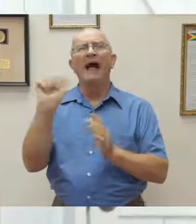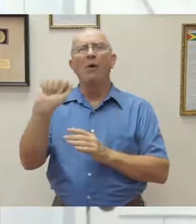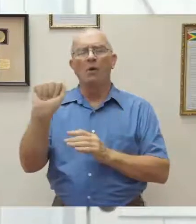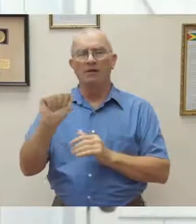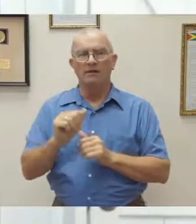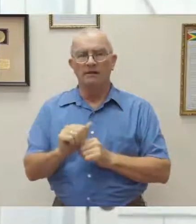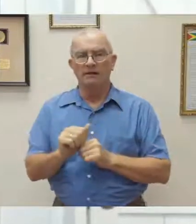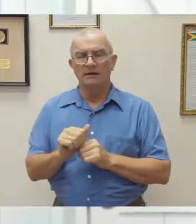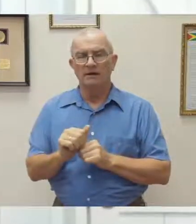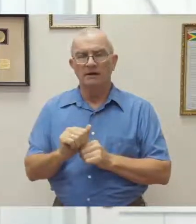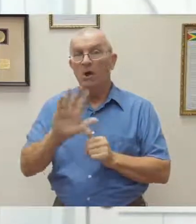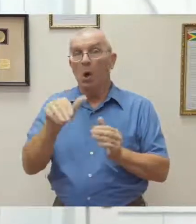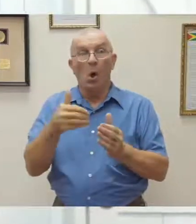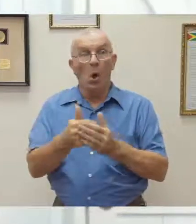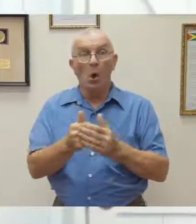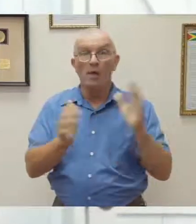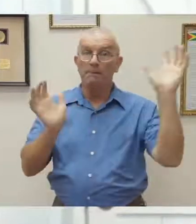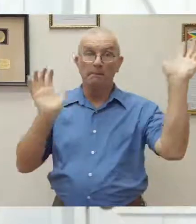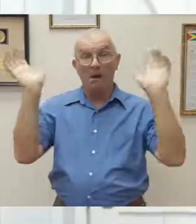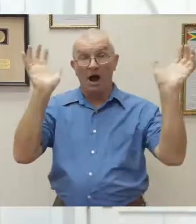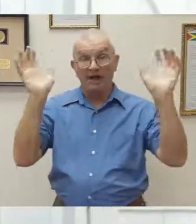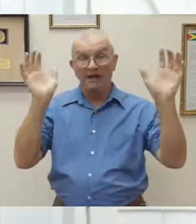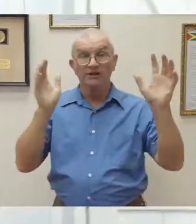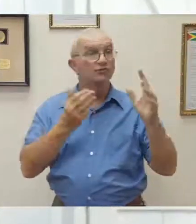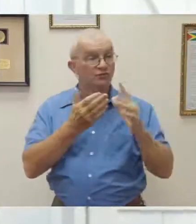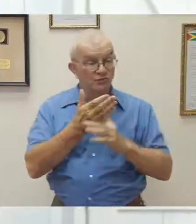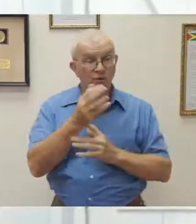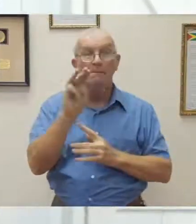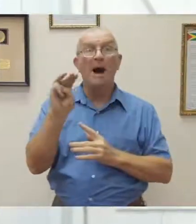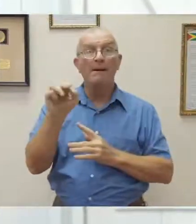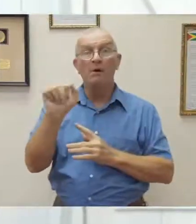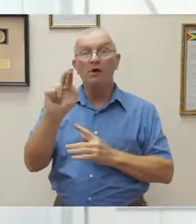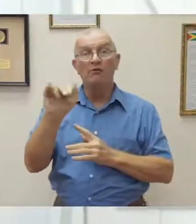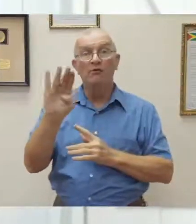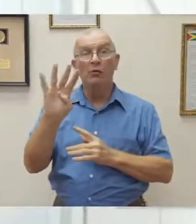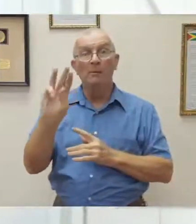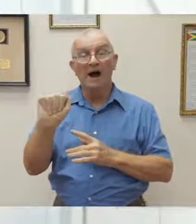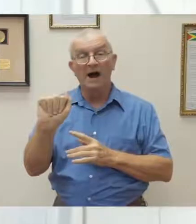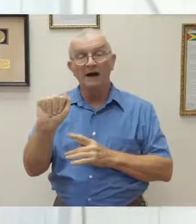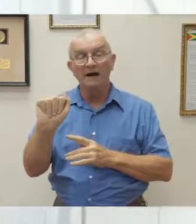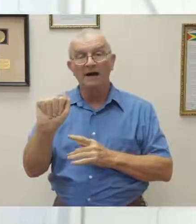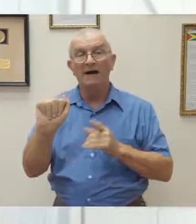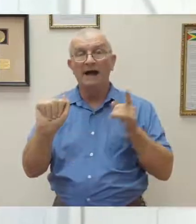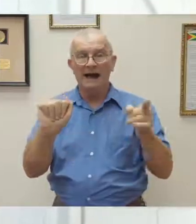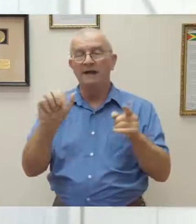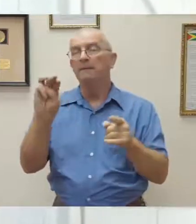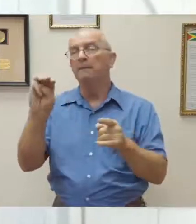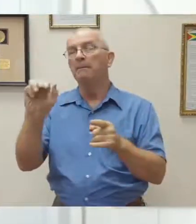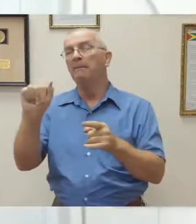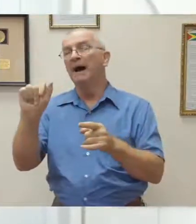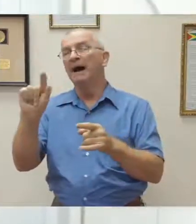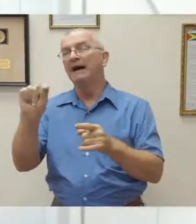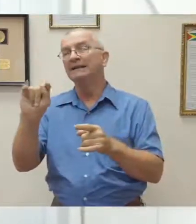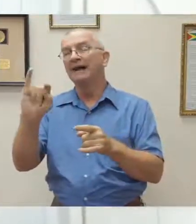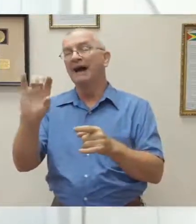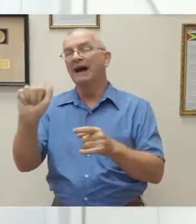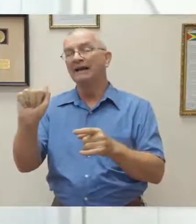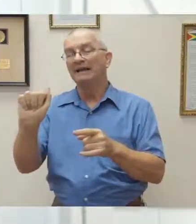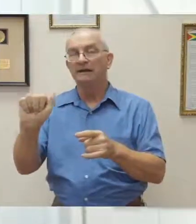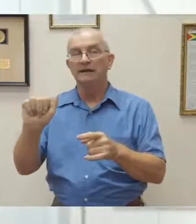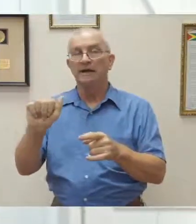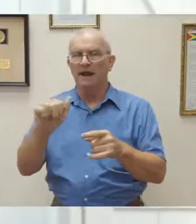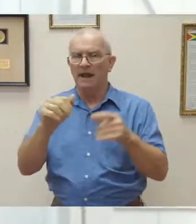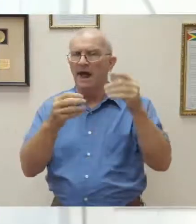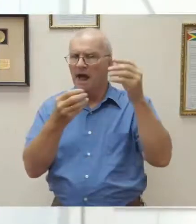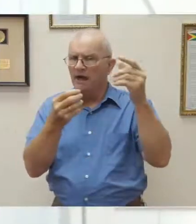All wet markets throughout Mabaruma and Matakai, and I am advised